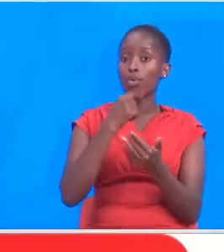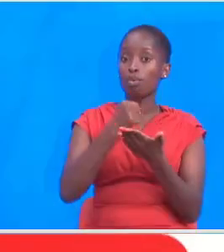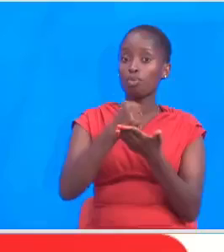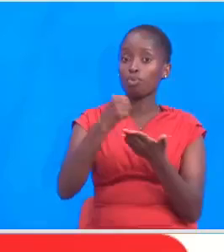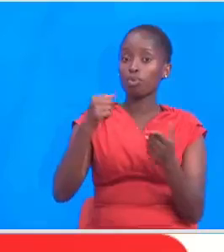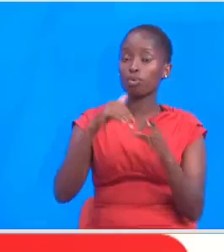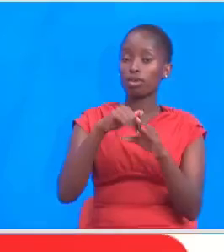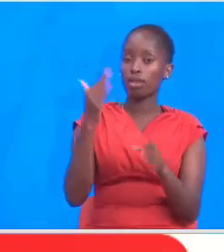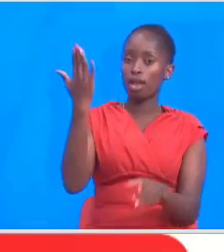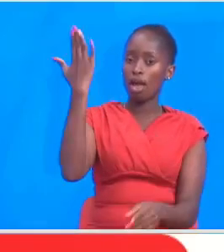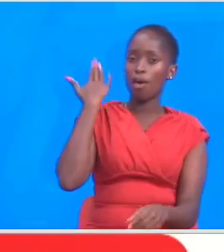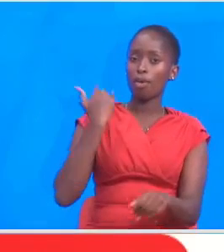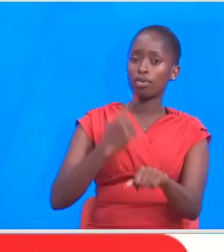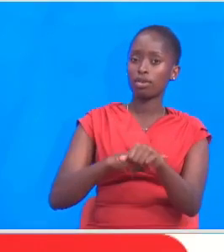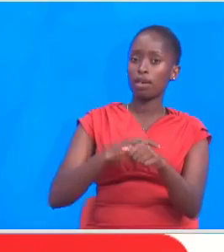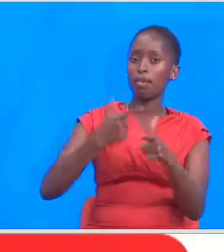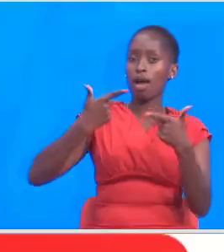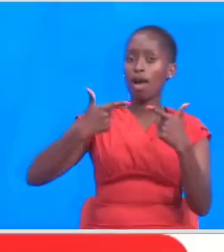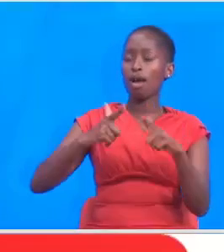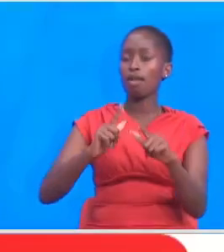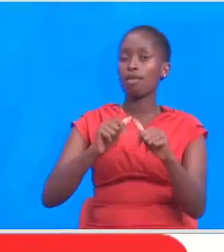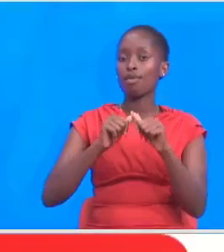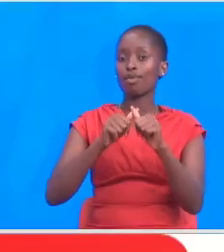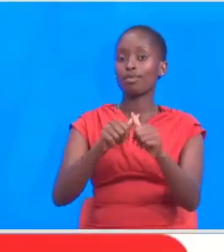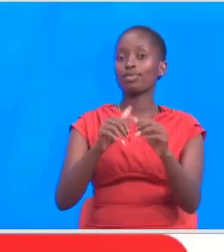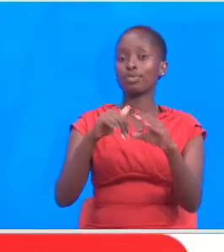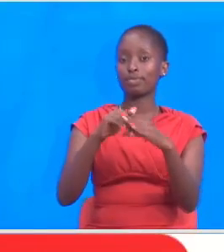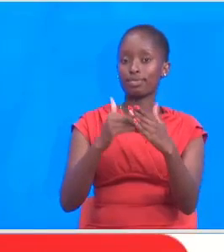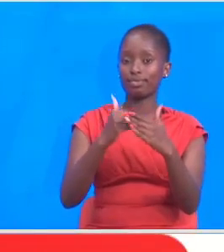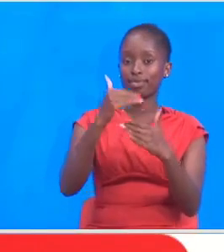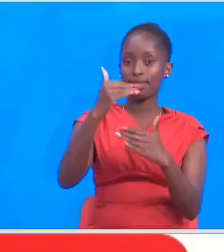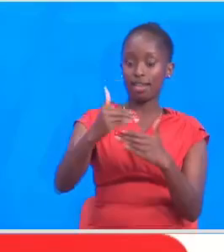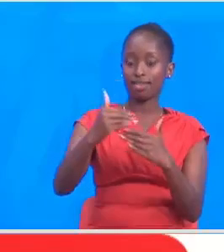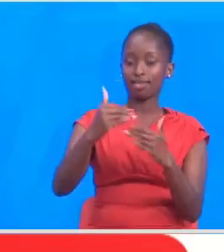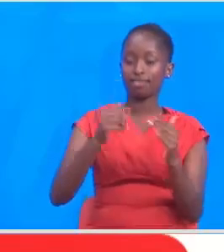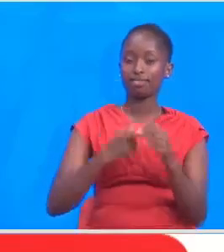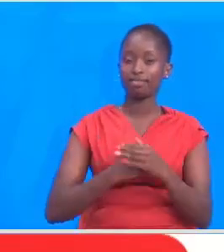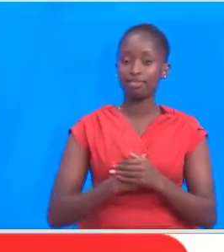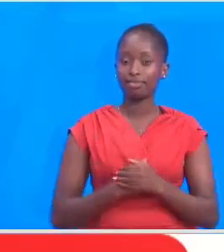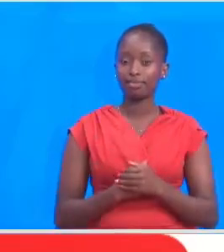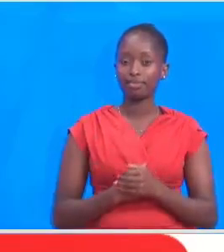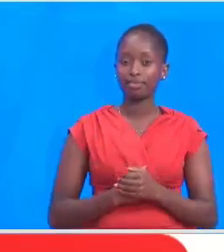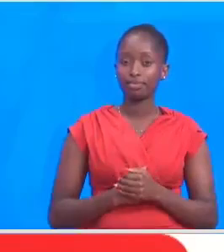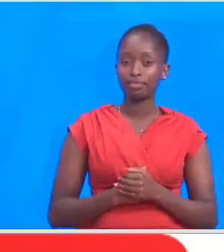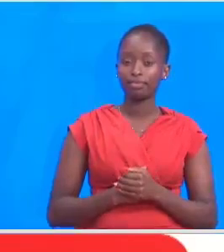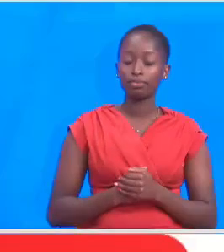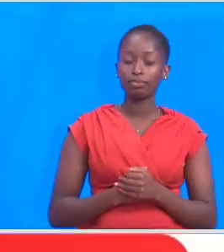allowed to contest in the next one. Apollo Kamau, TV 47.